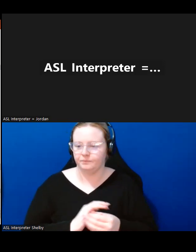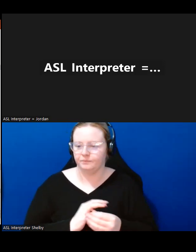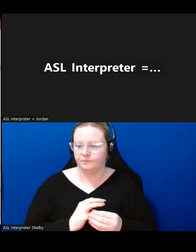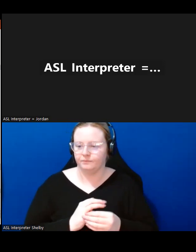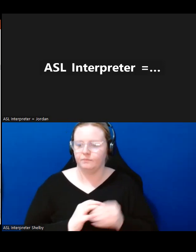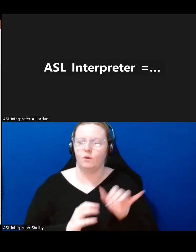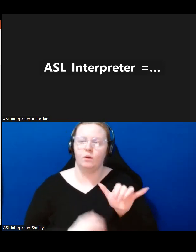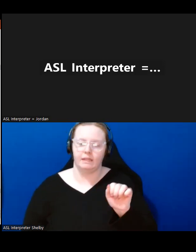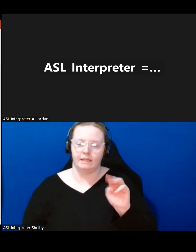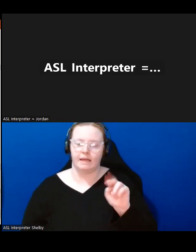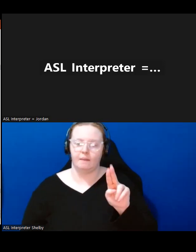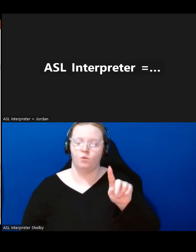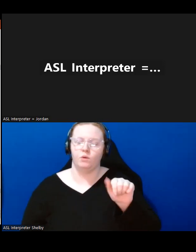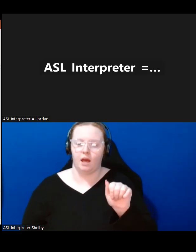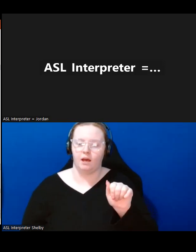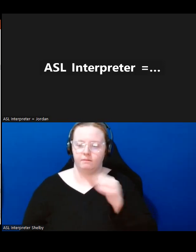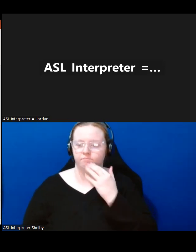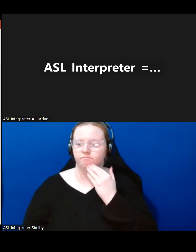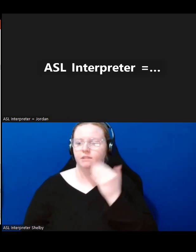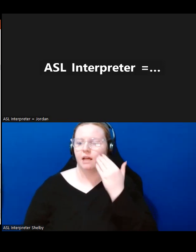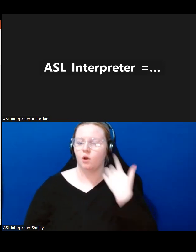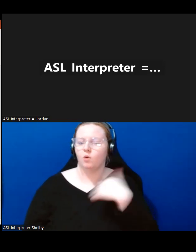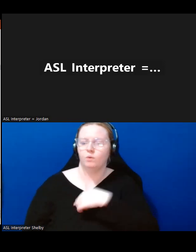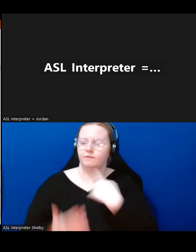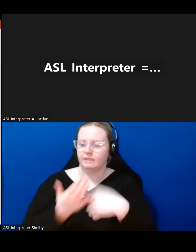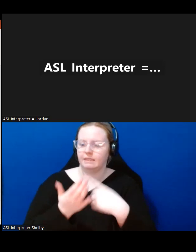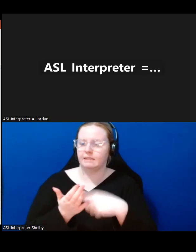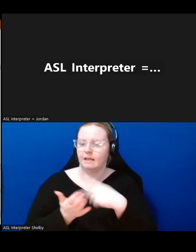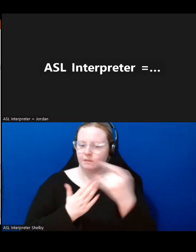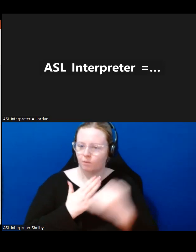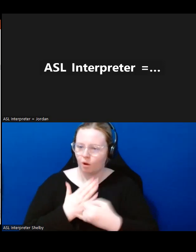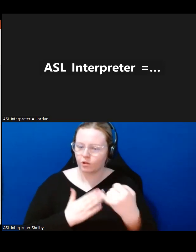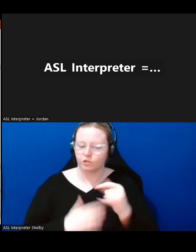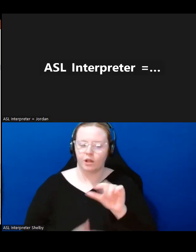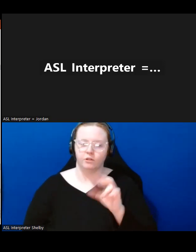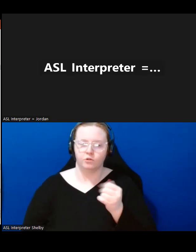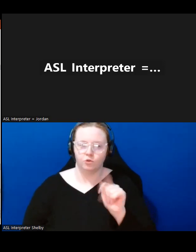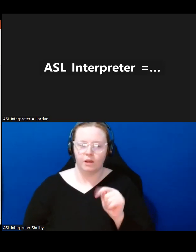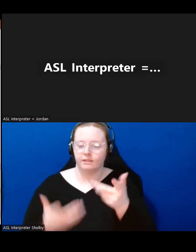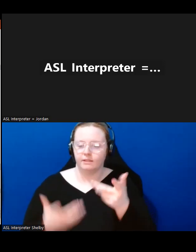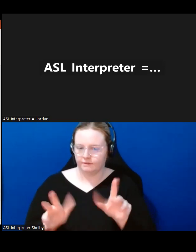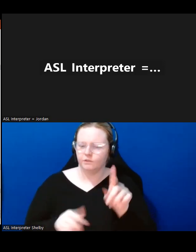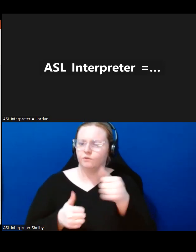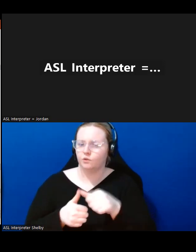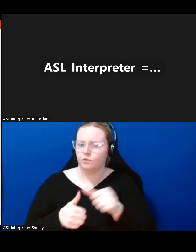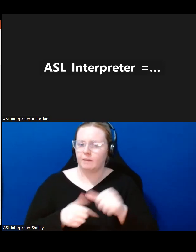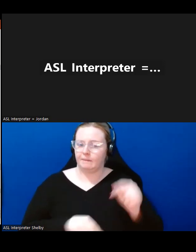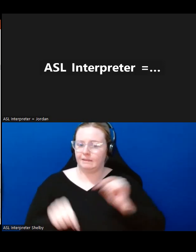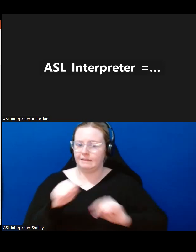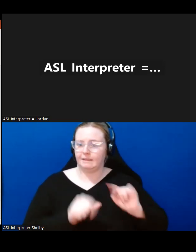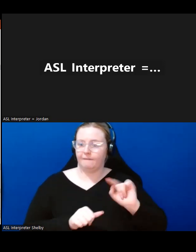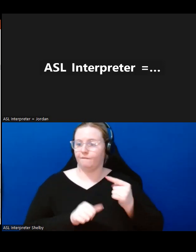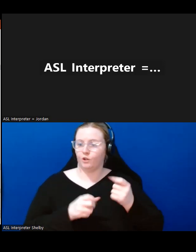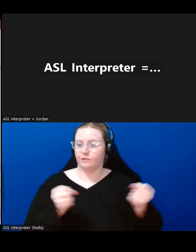I know we've talked a lot about projects and grants, but if you recall from the first slide, we talked about that